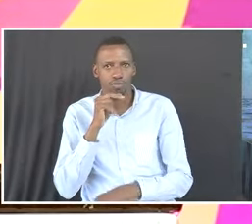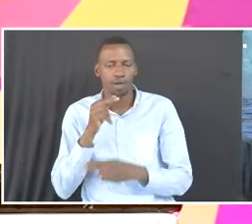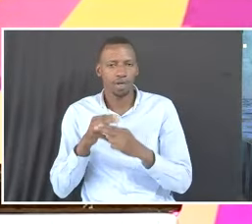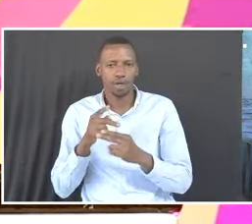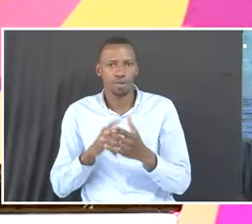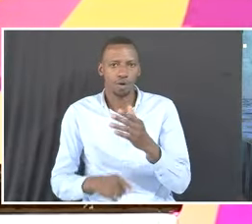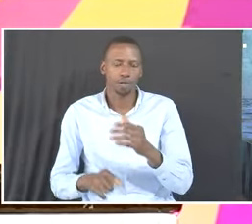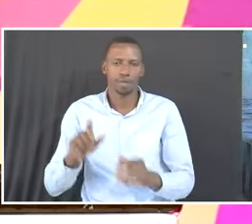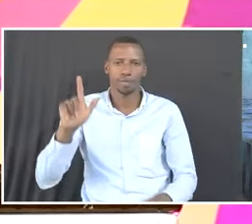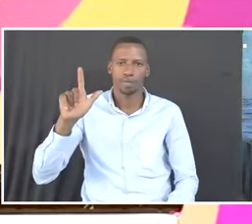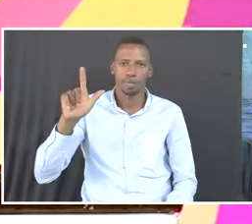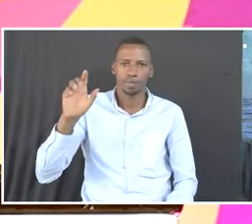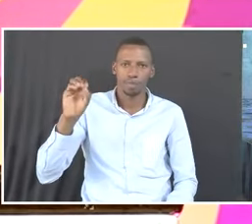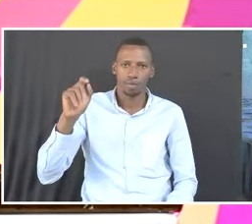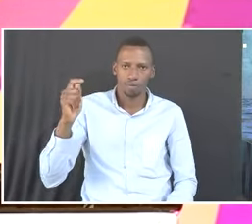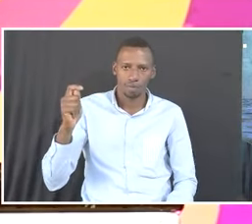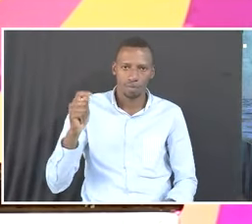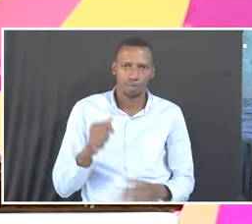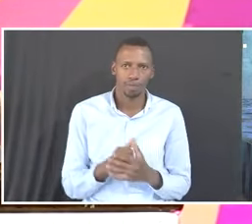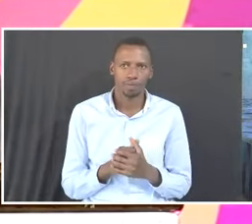Lot.